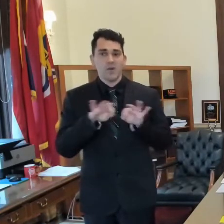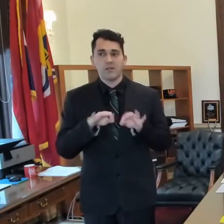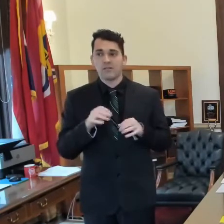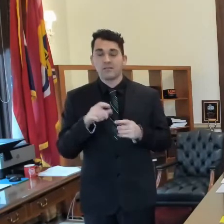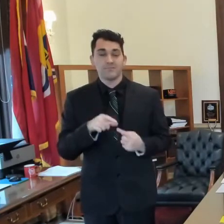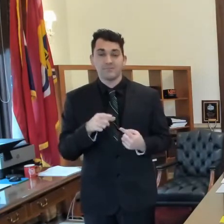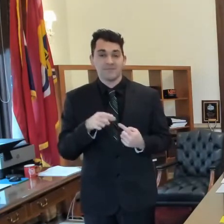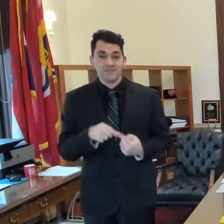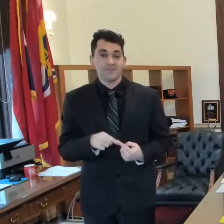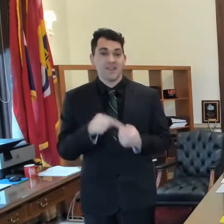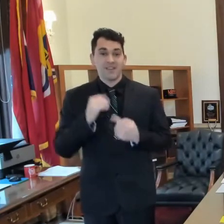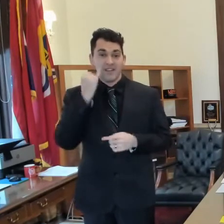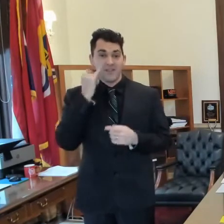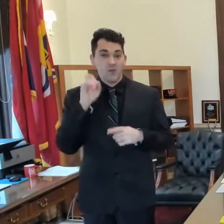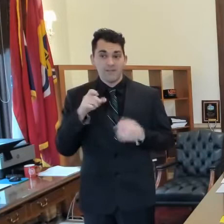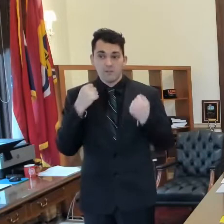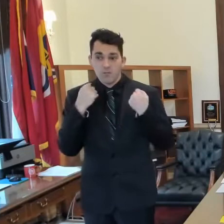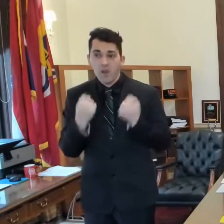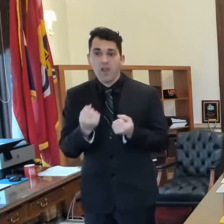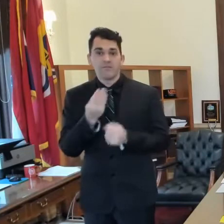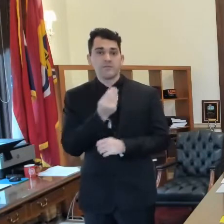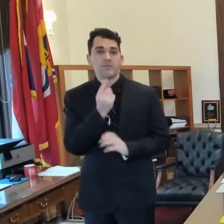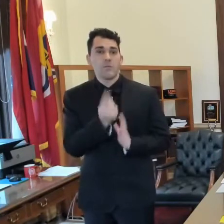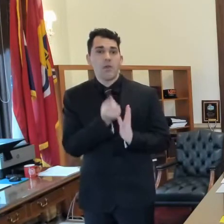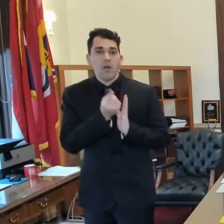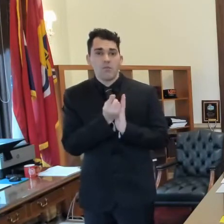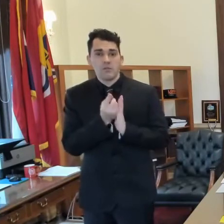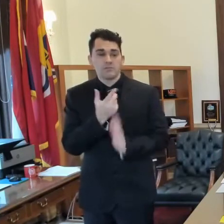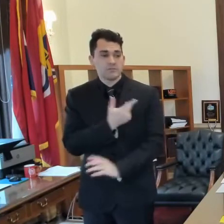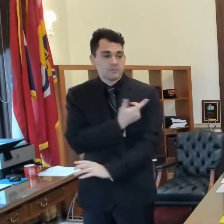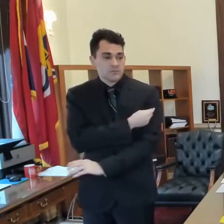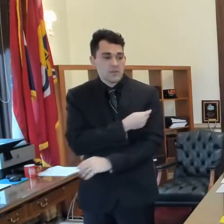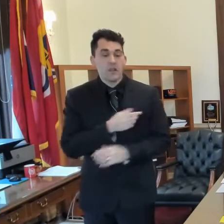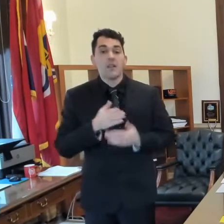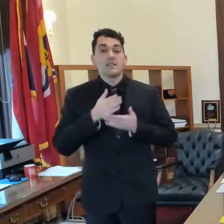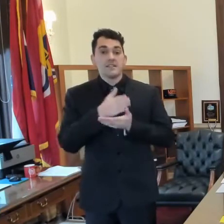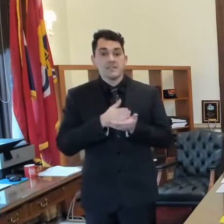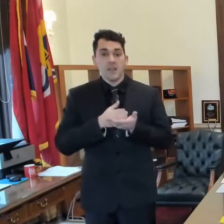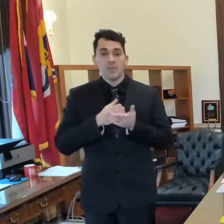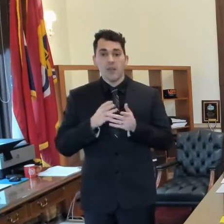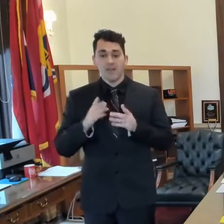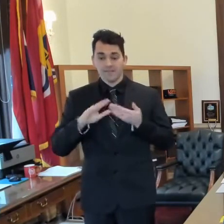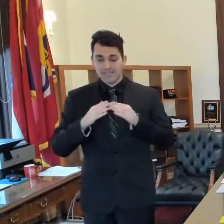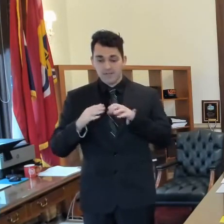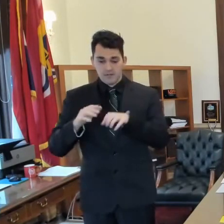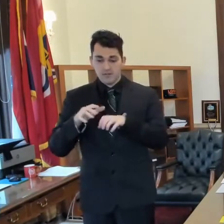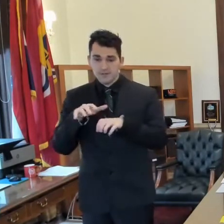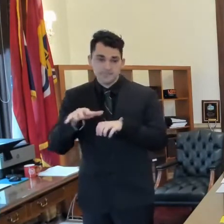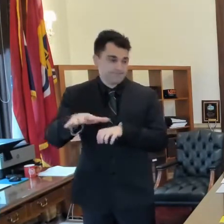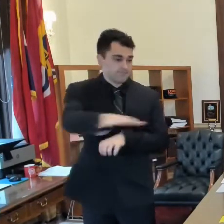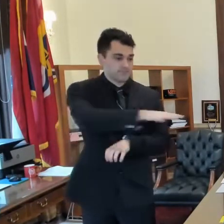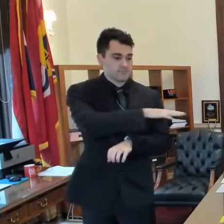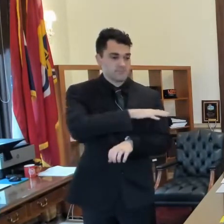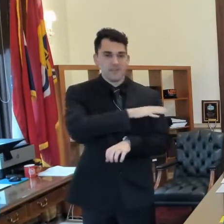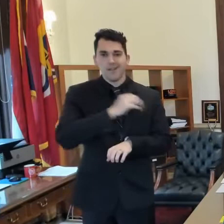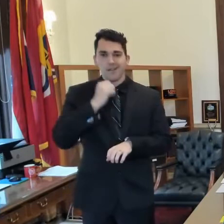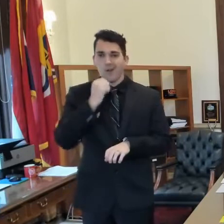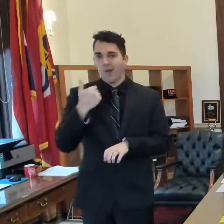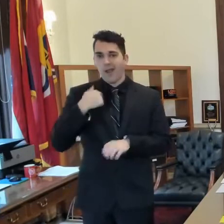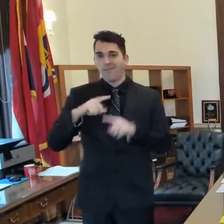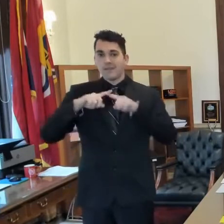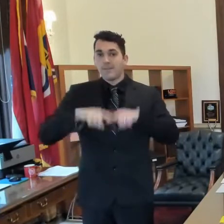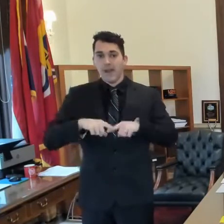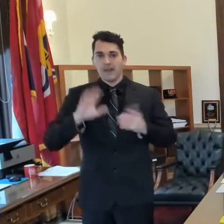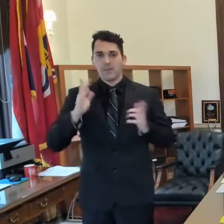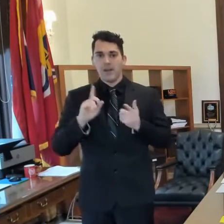it. And some of the outlying locations do not have as high a demand. One, they don't have as much population, but two,